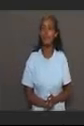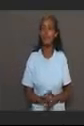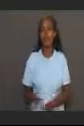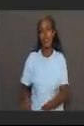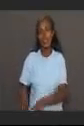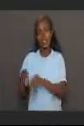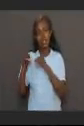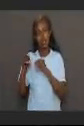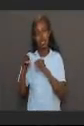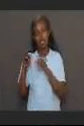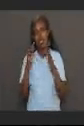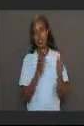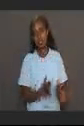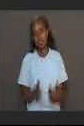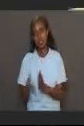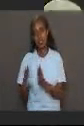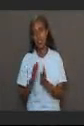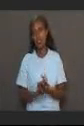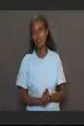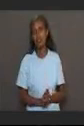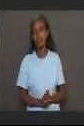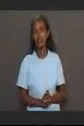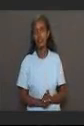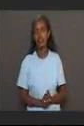Students, let's get ready.